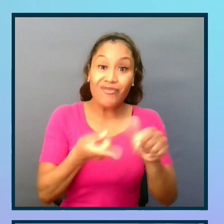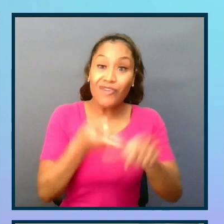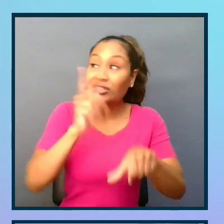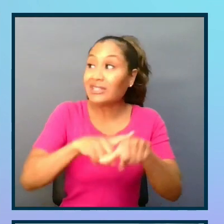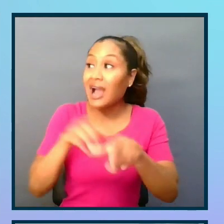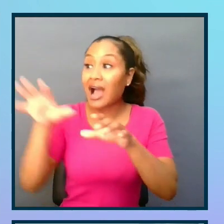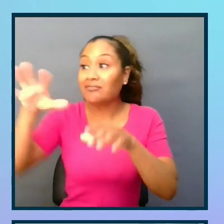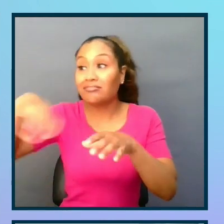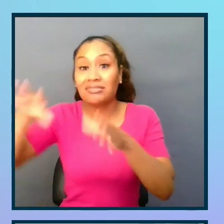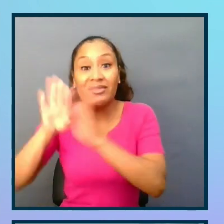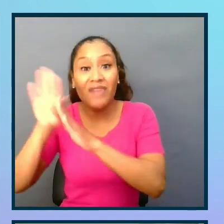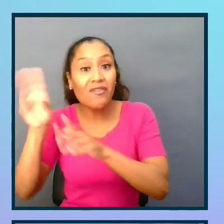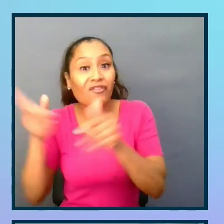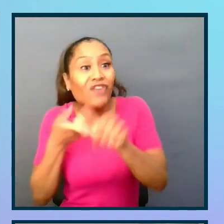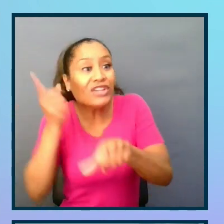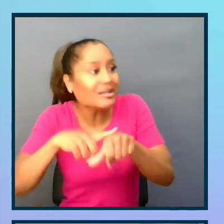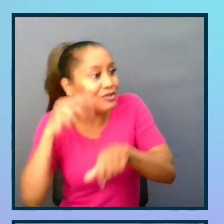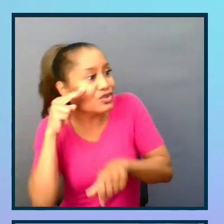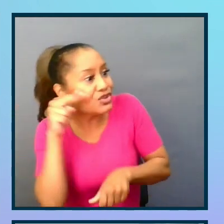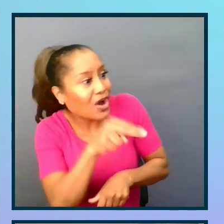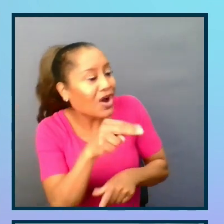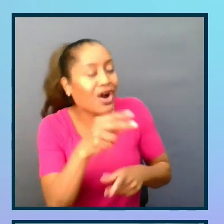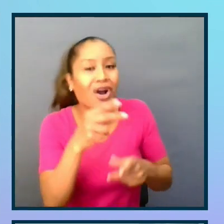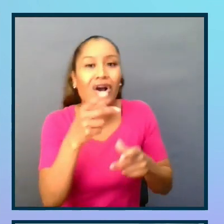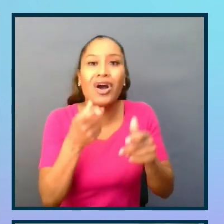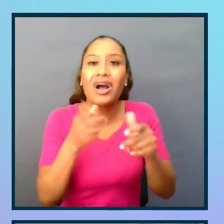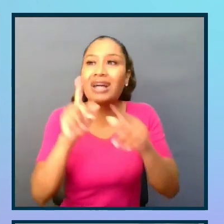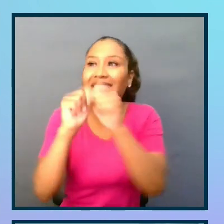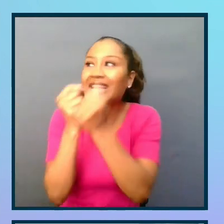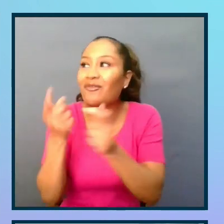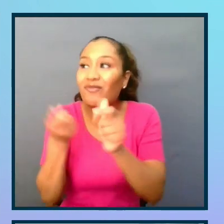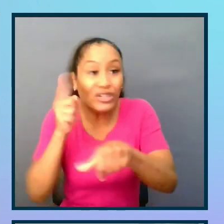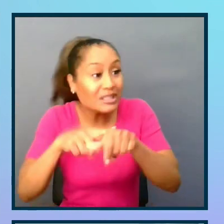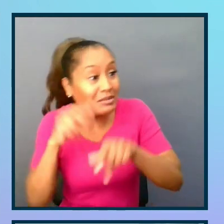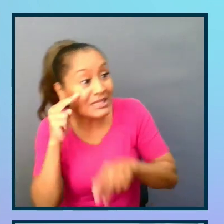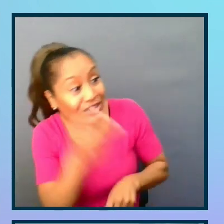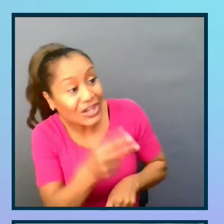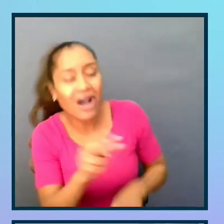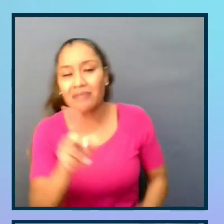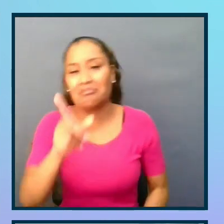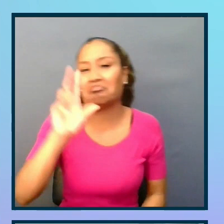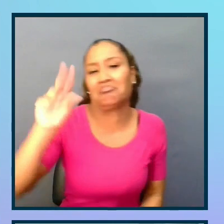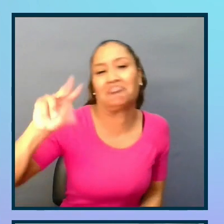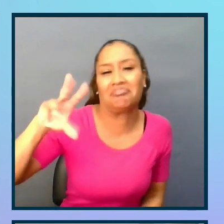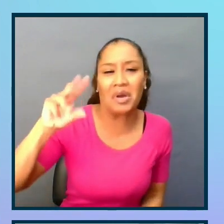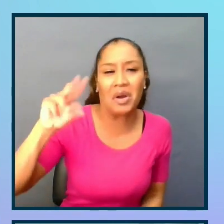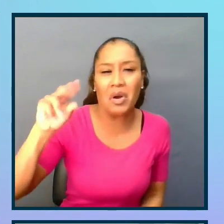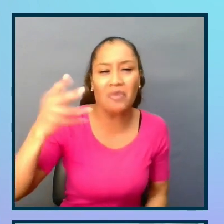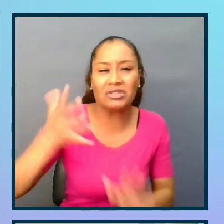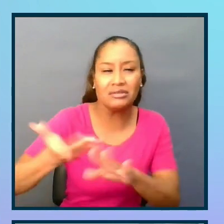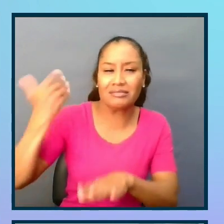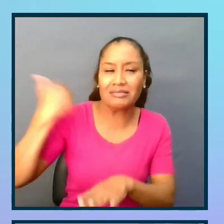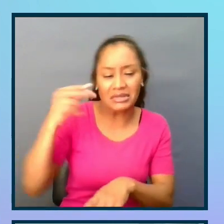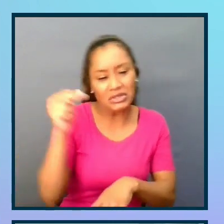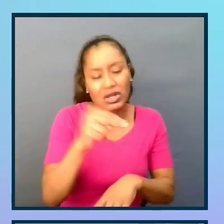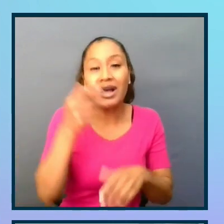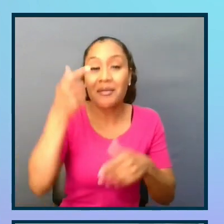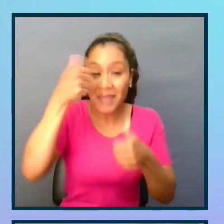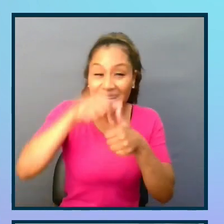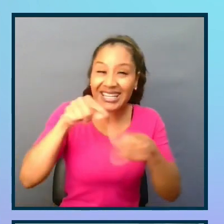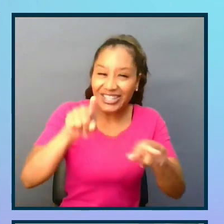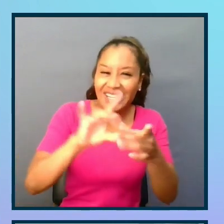that development or even many of the team members have seen the design. During that discovery process that I mentioned